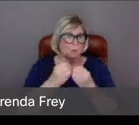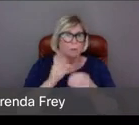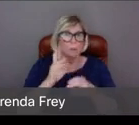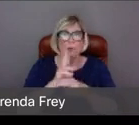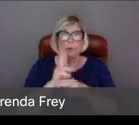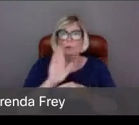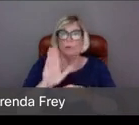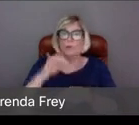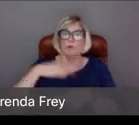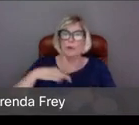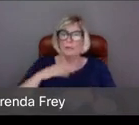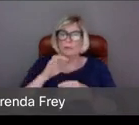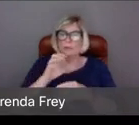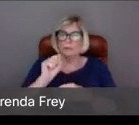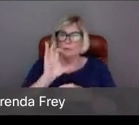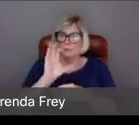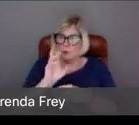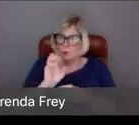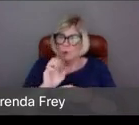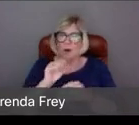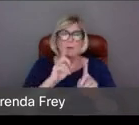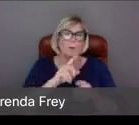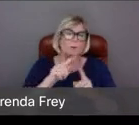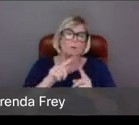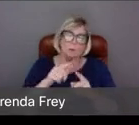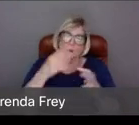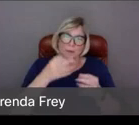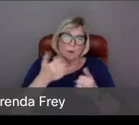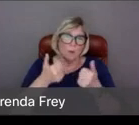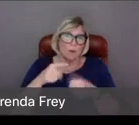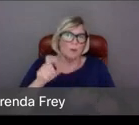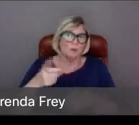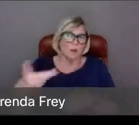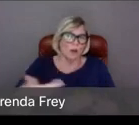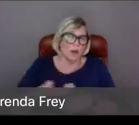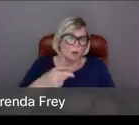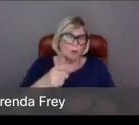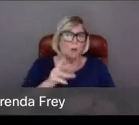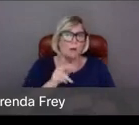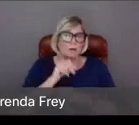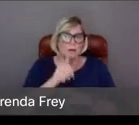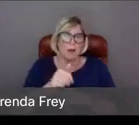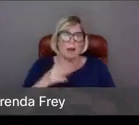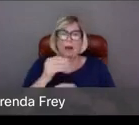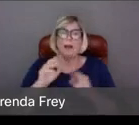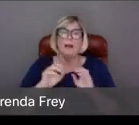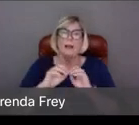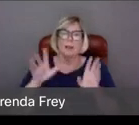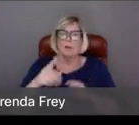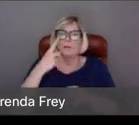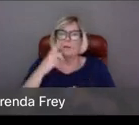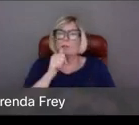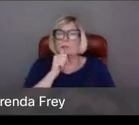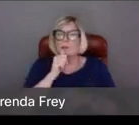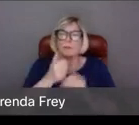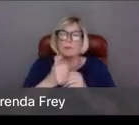report to make hiring or promotion decisions or security clearances. But I think most of the people on the line today are from